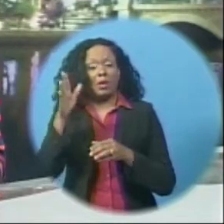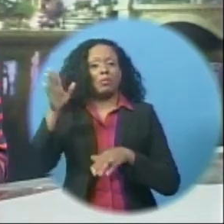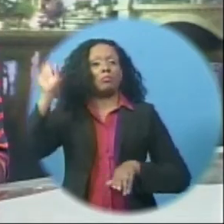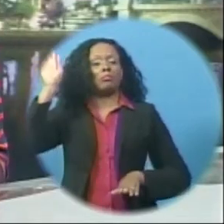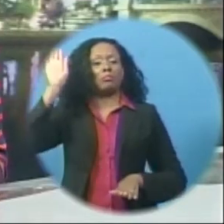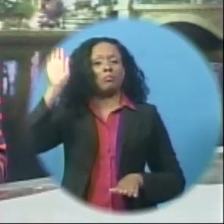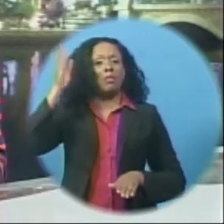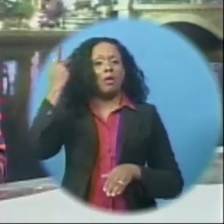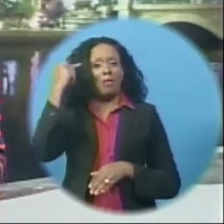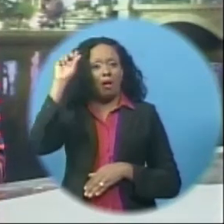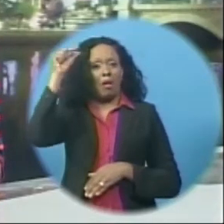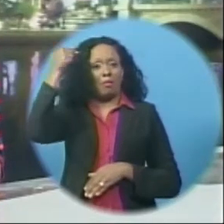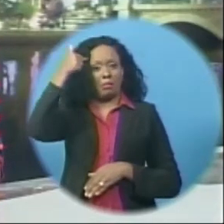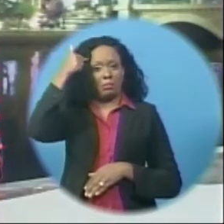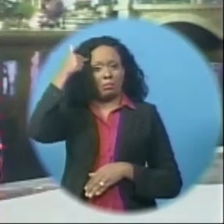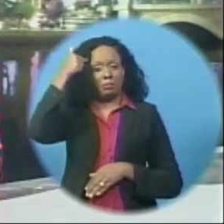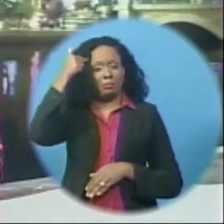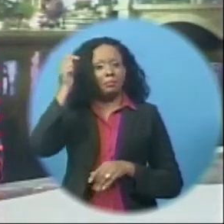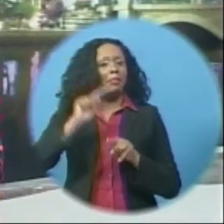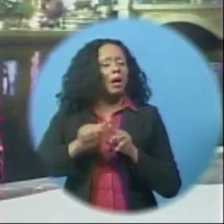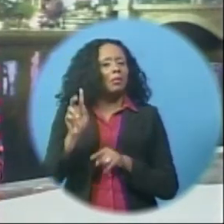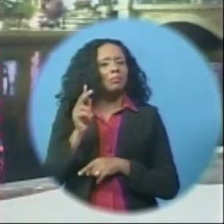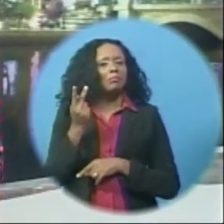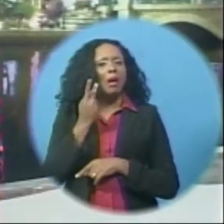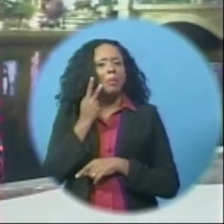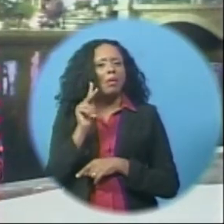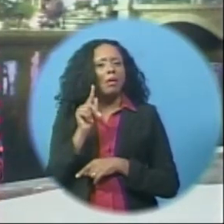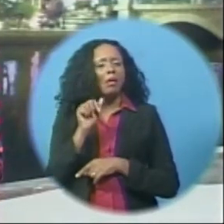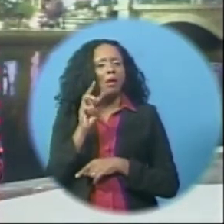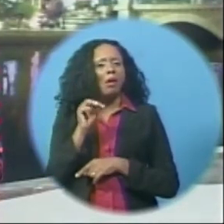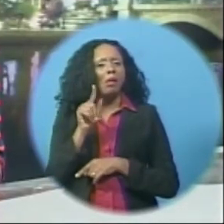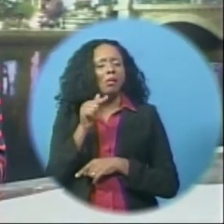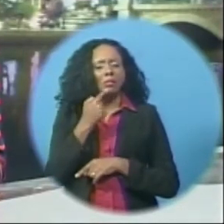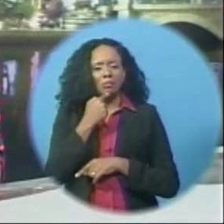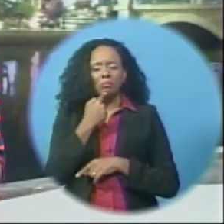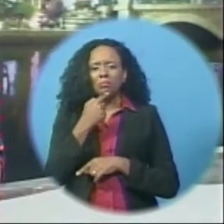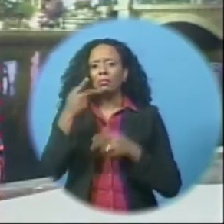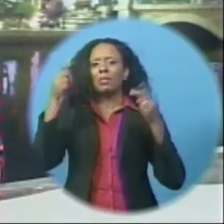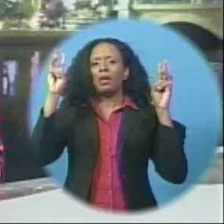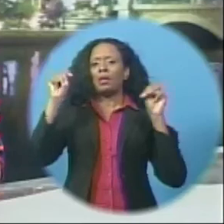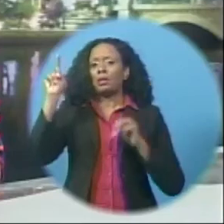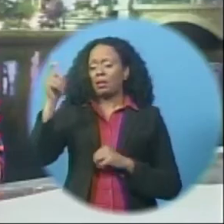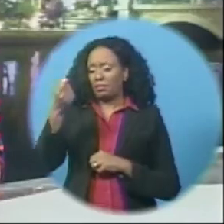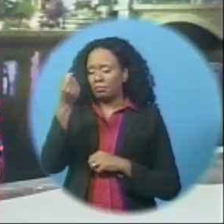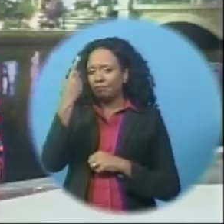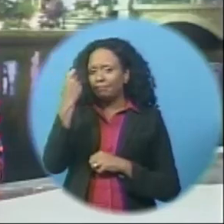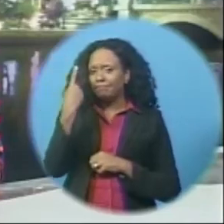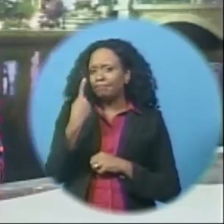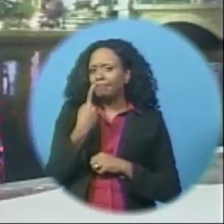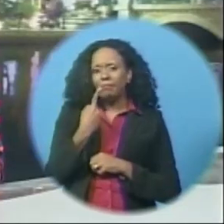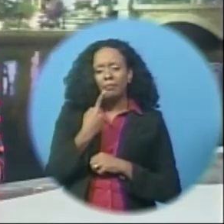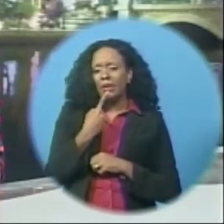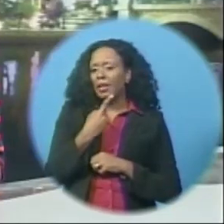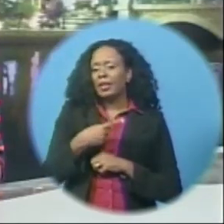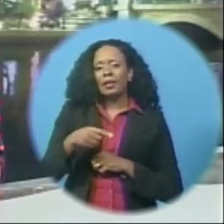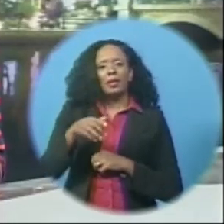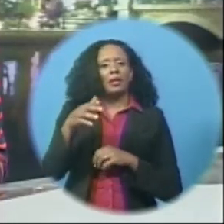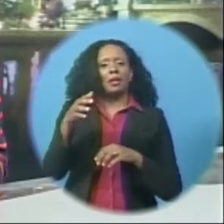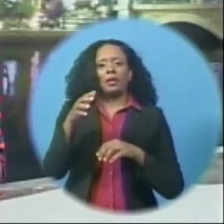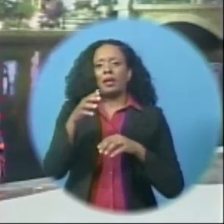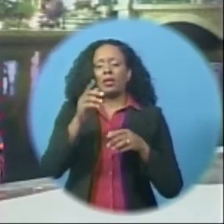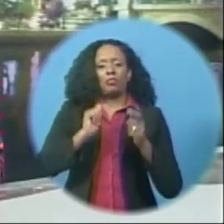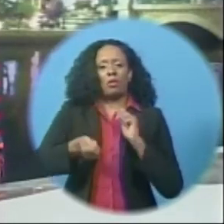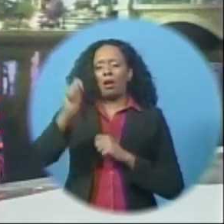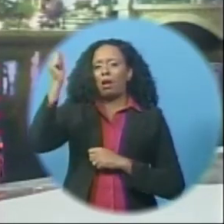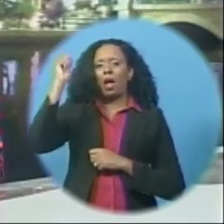minister. Mrs. Persad-Besessar says the Prime Minister should understand that the country has lost patience with his incompetence